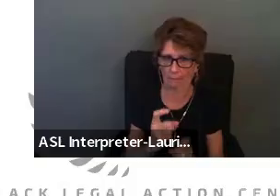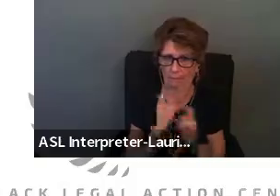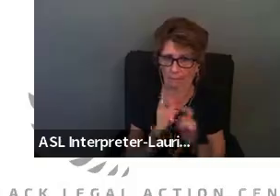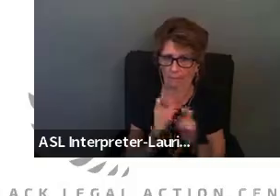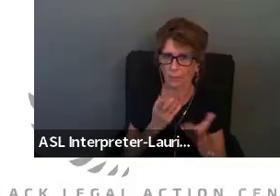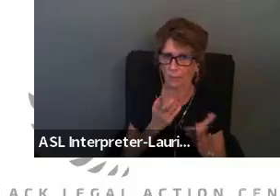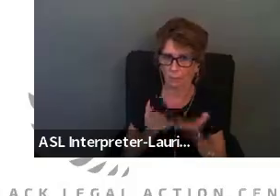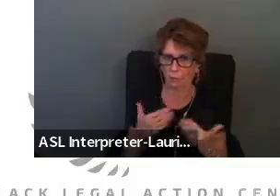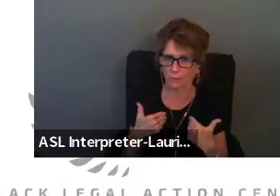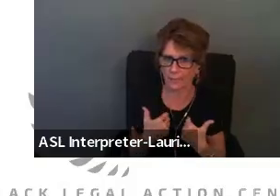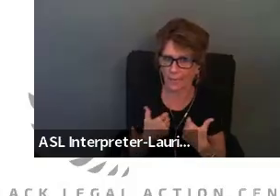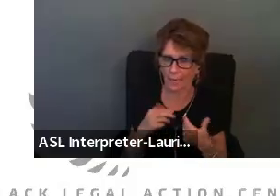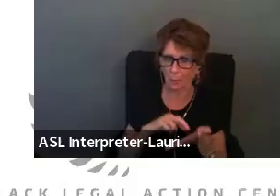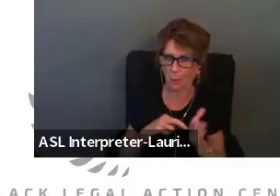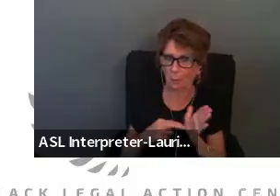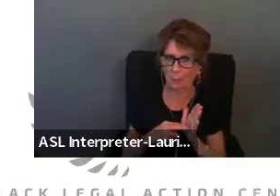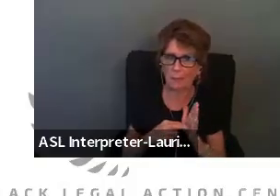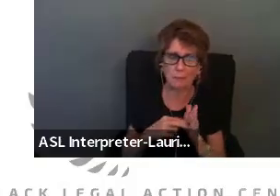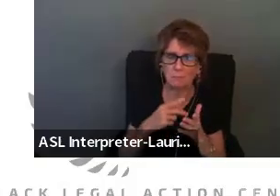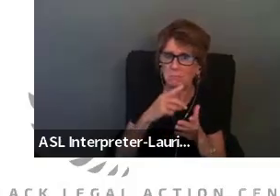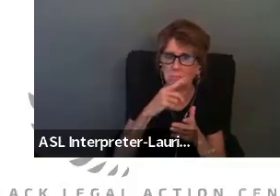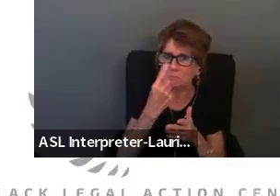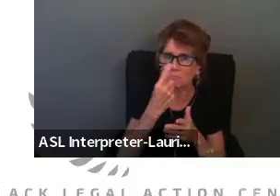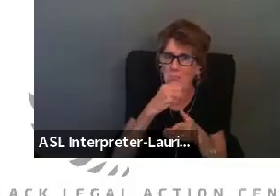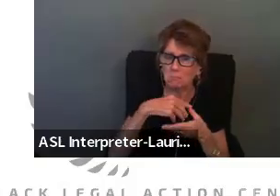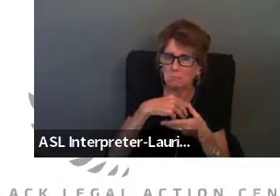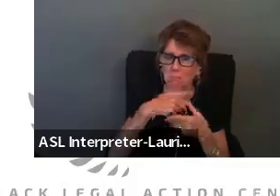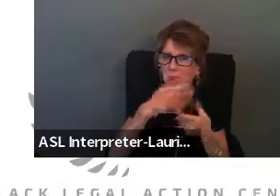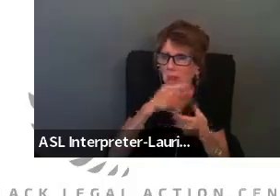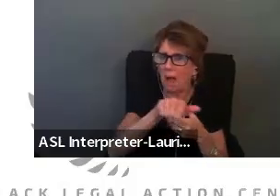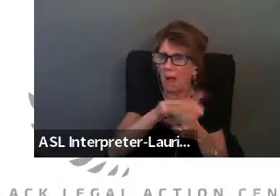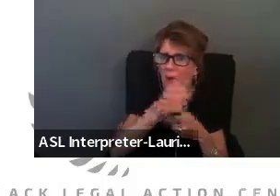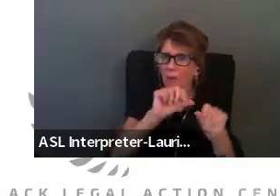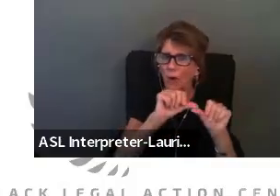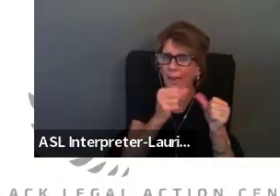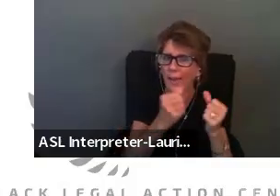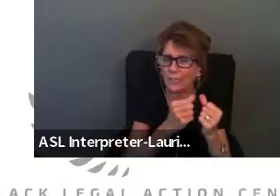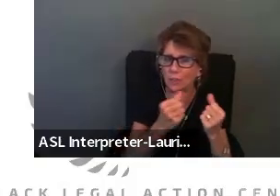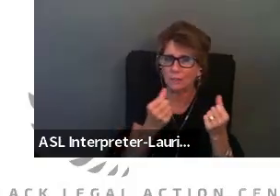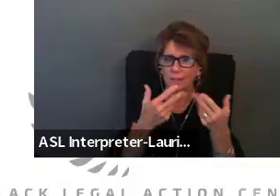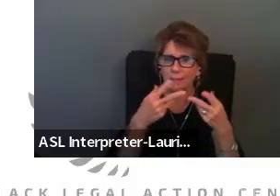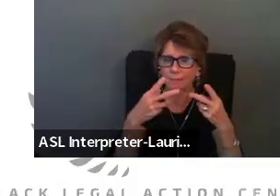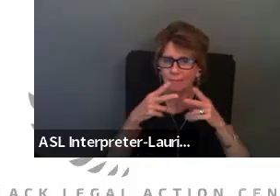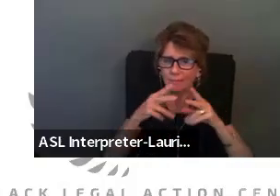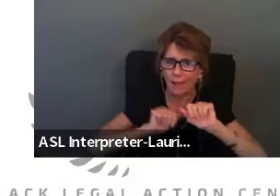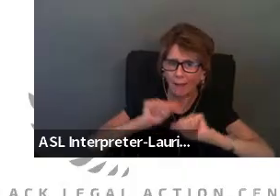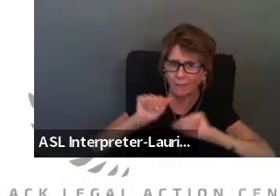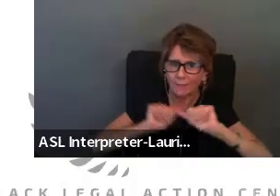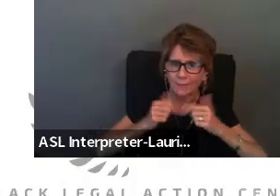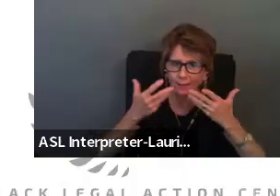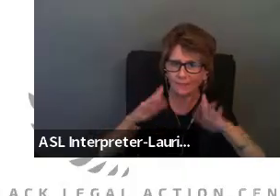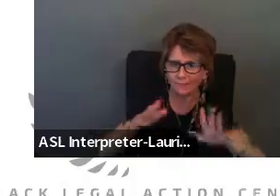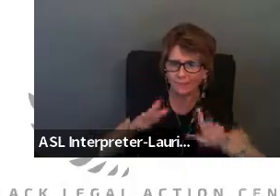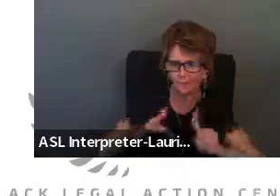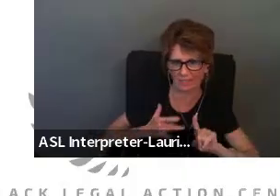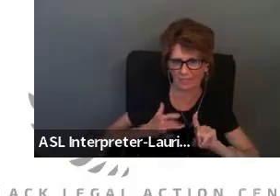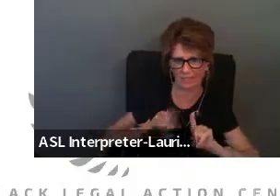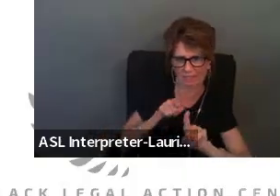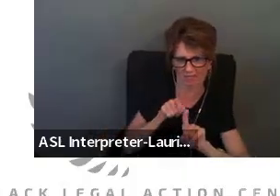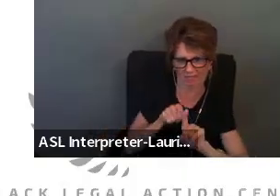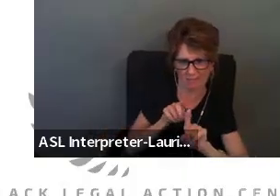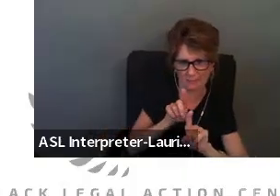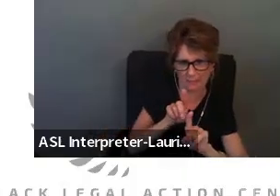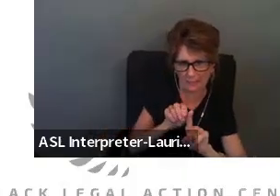third party, has already done their assessment and found that a service animal is proper in these circumstances.